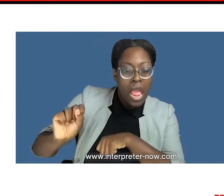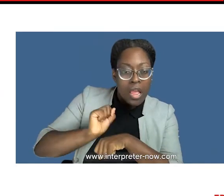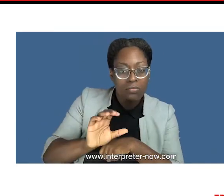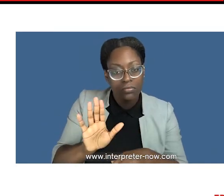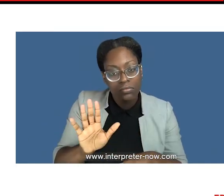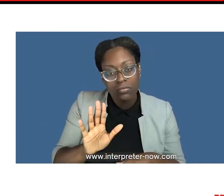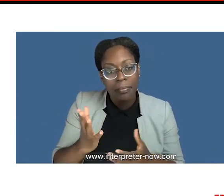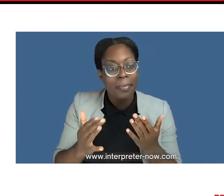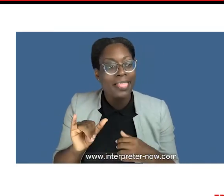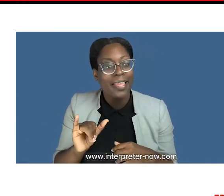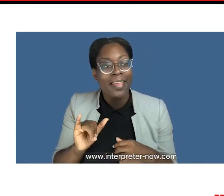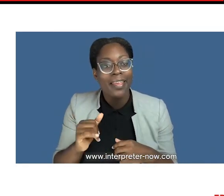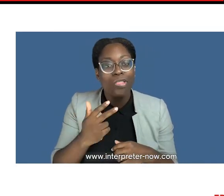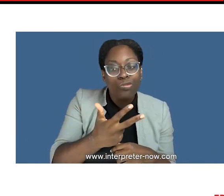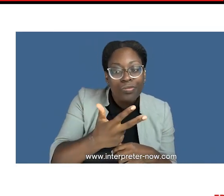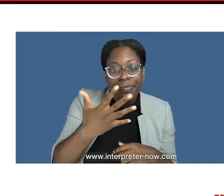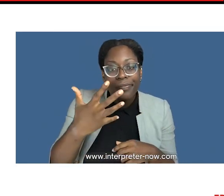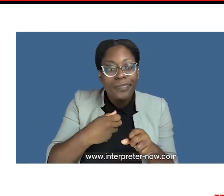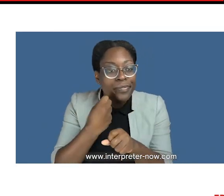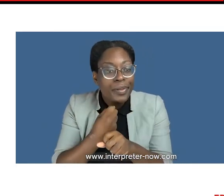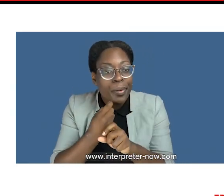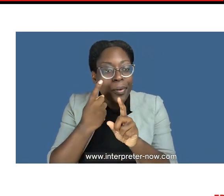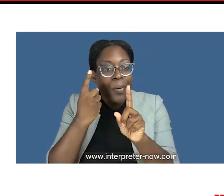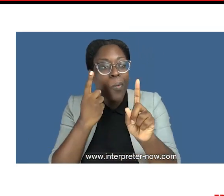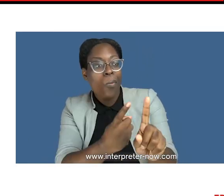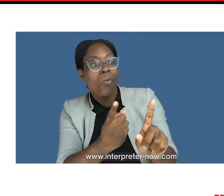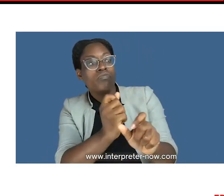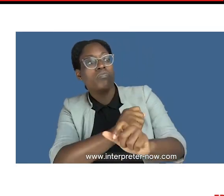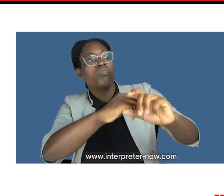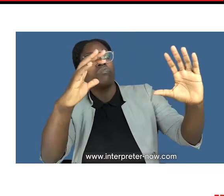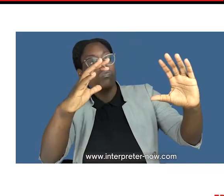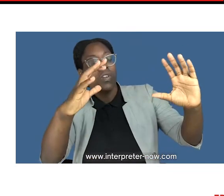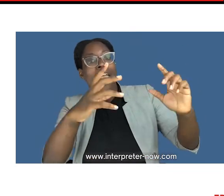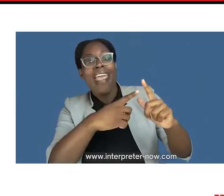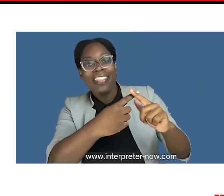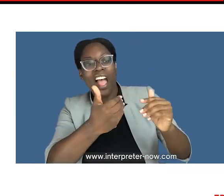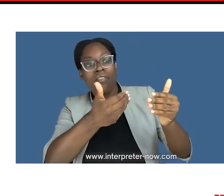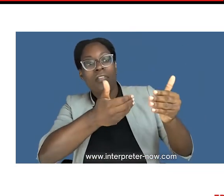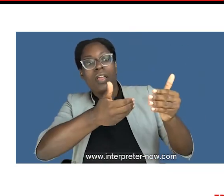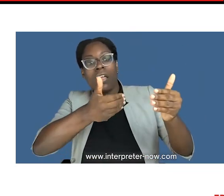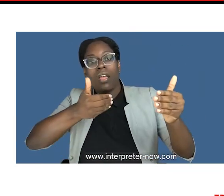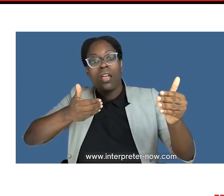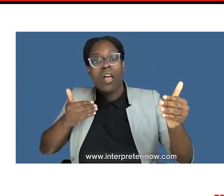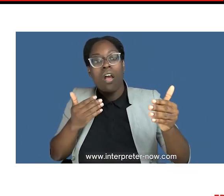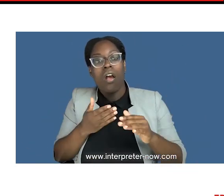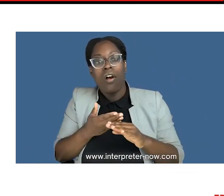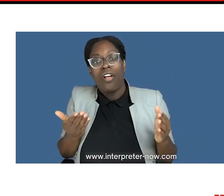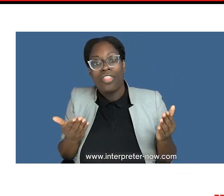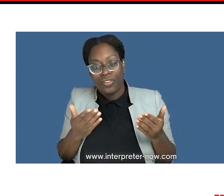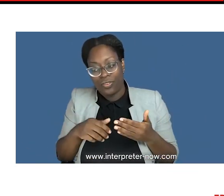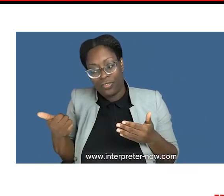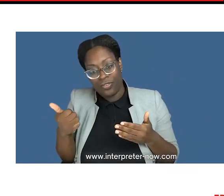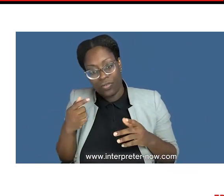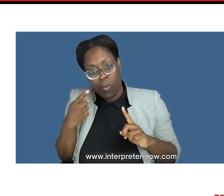them, you might have a 3 or a 5 year goal and then incremental goals to get there, so that